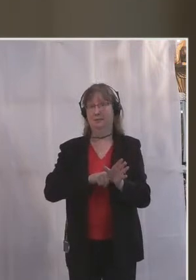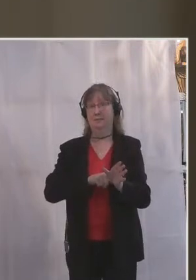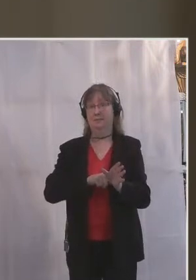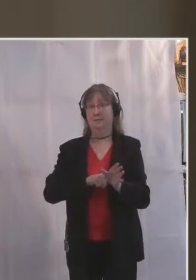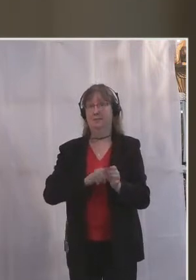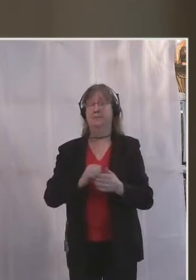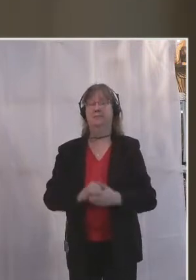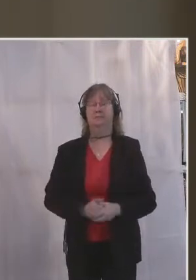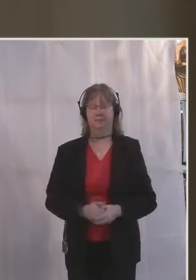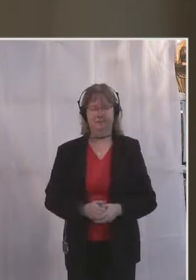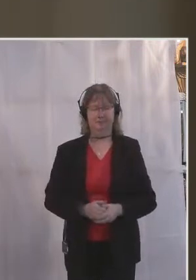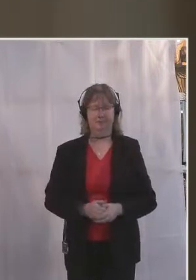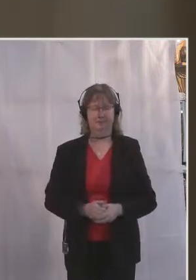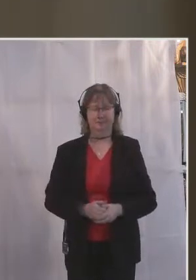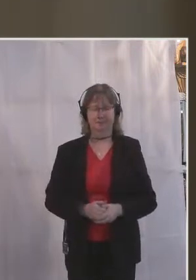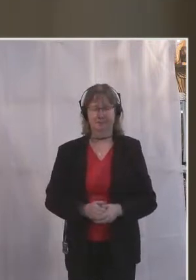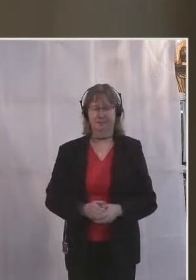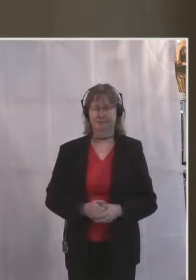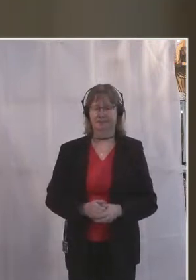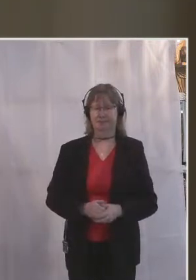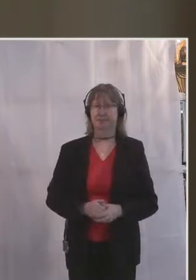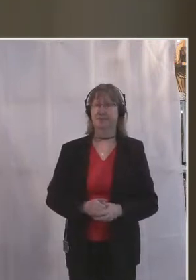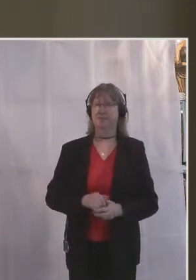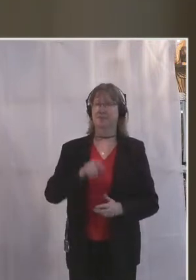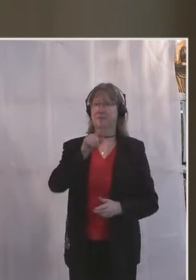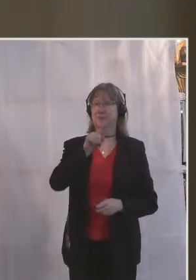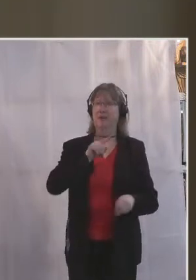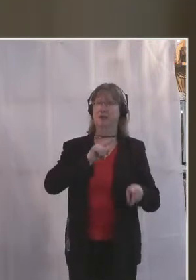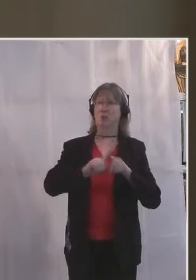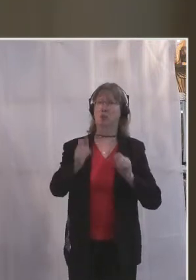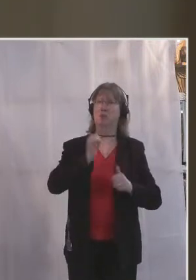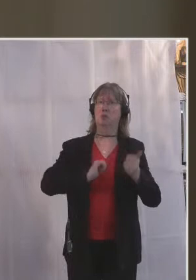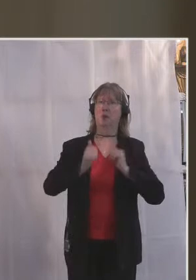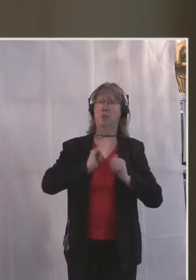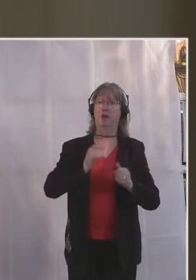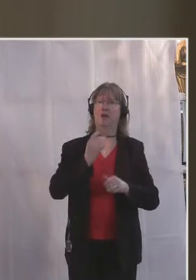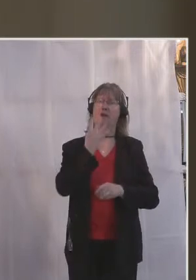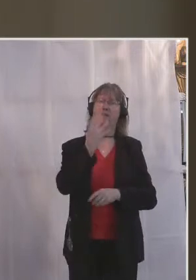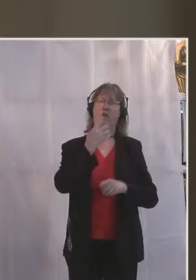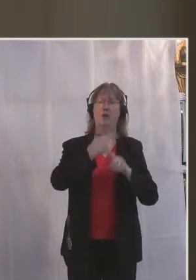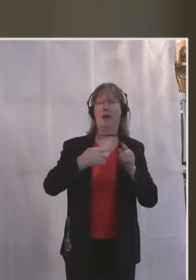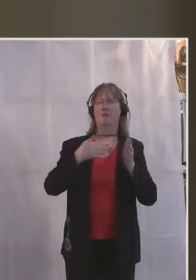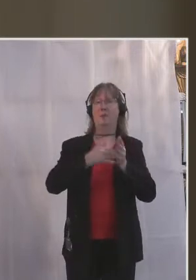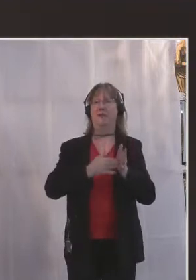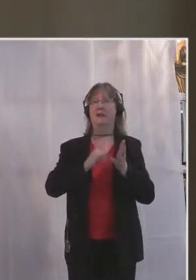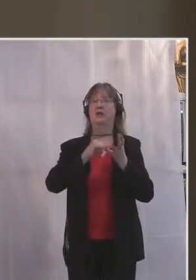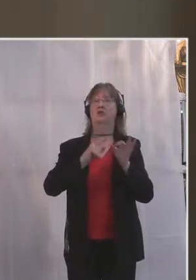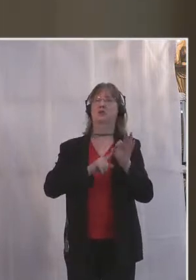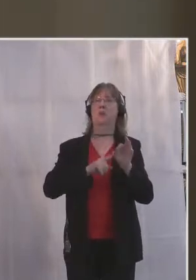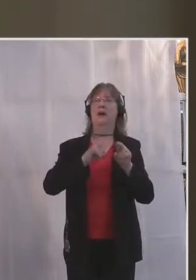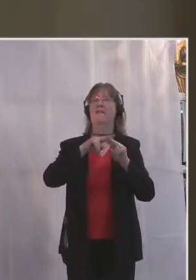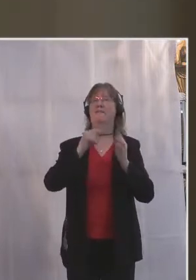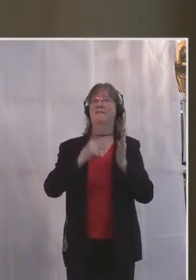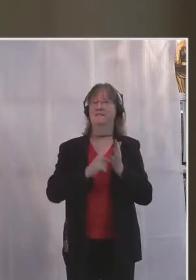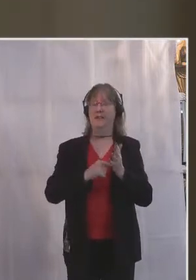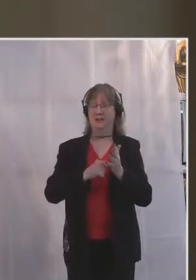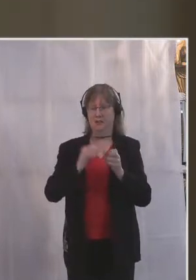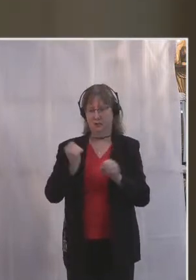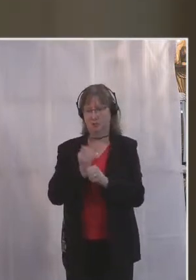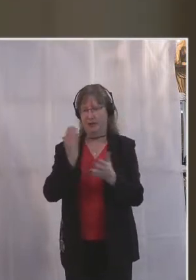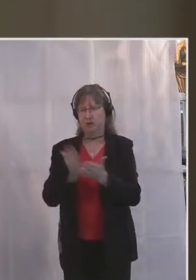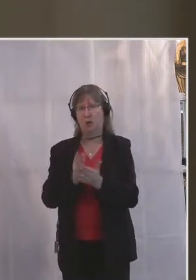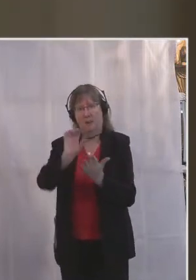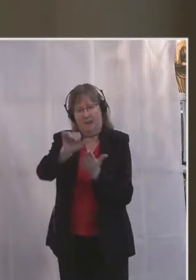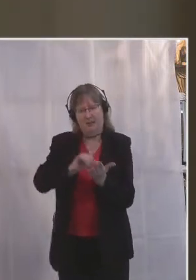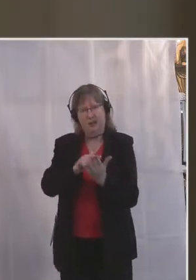still the most connected point in the north of England. So we're going to build out 4.5 million square feet to drive the UK's innovation